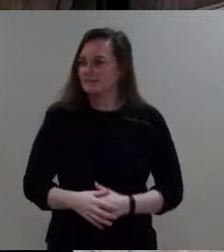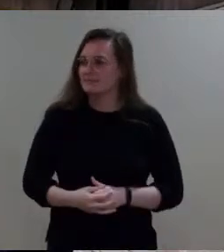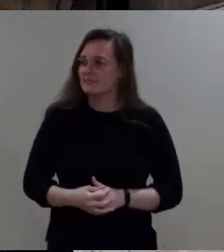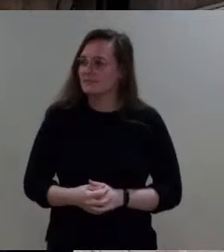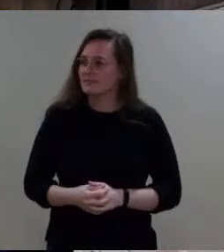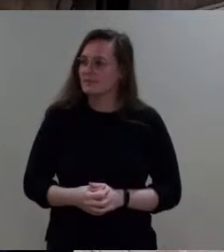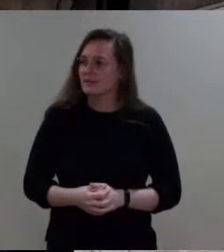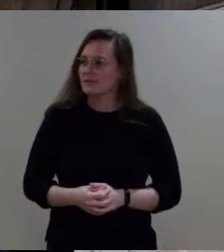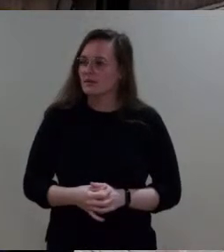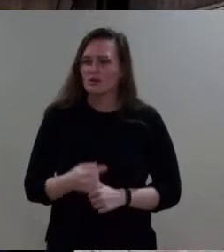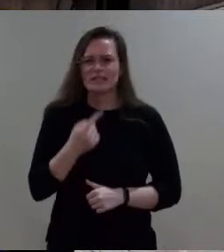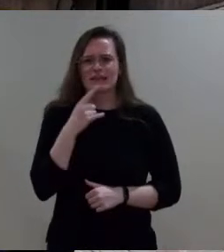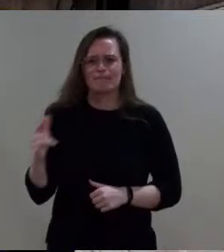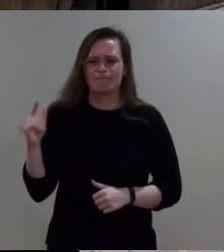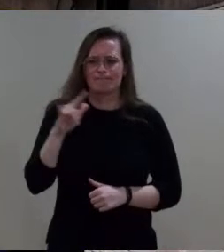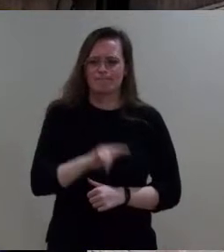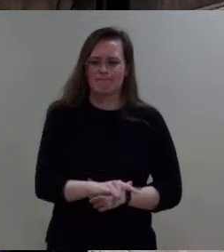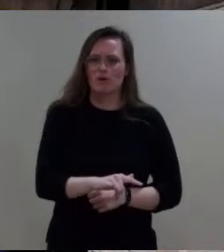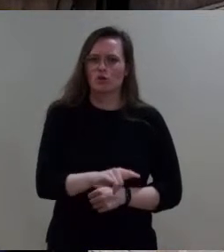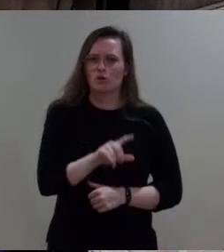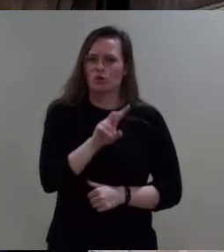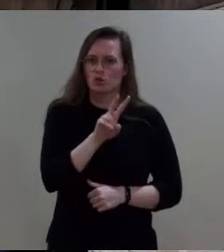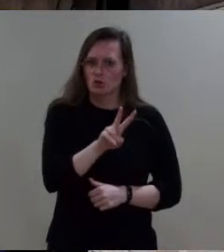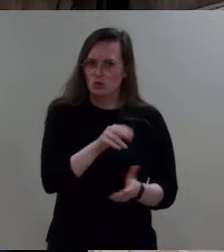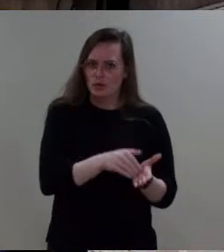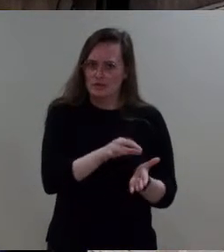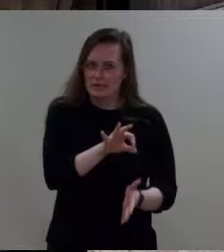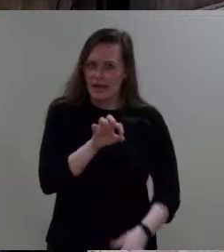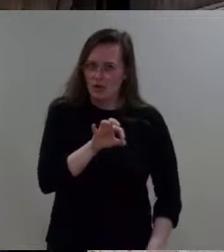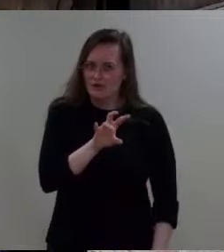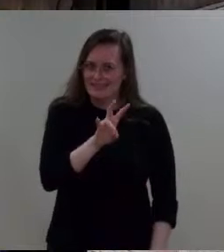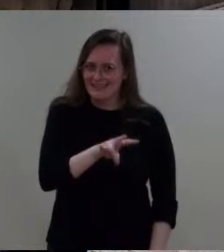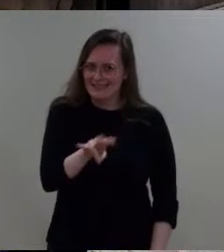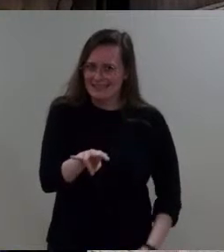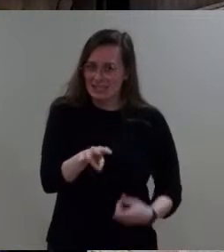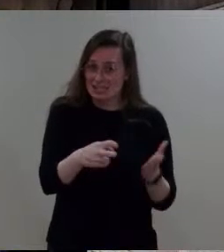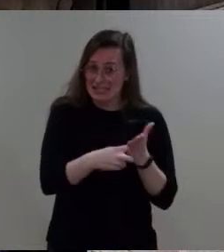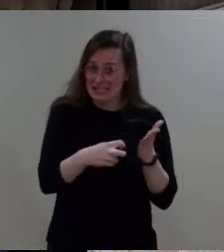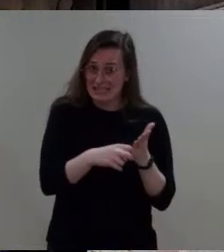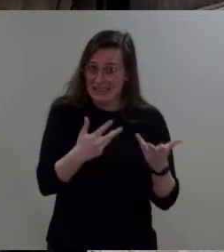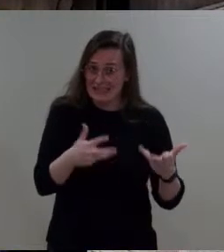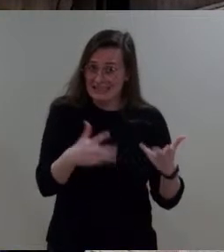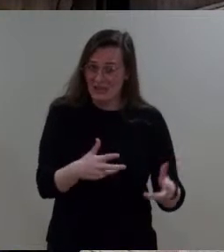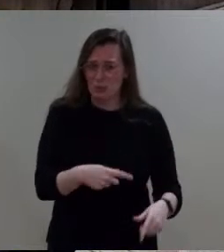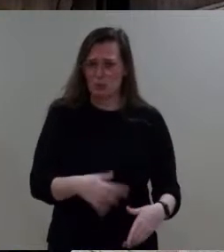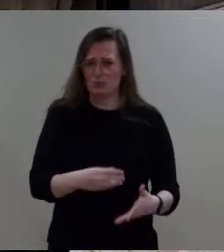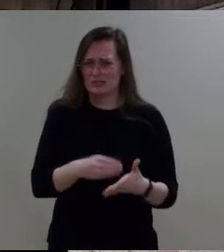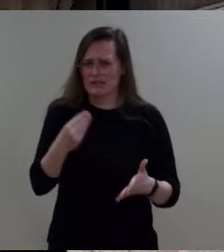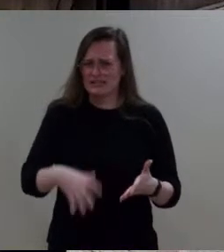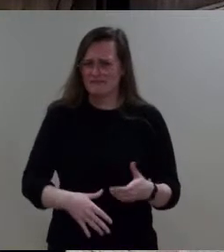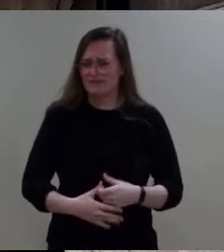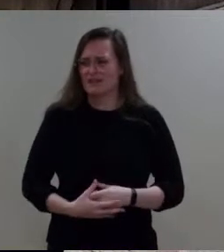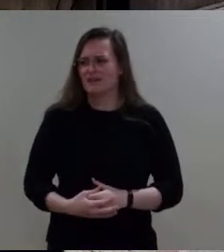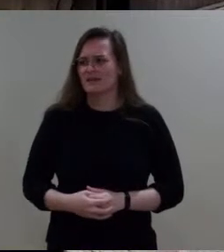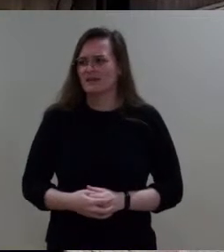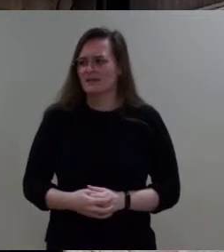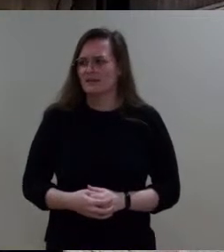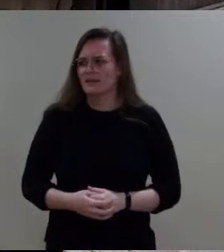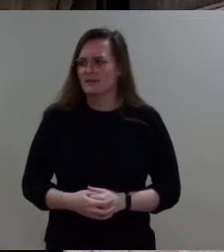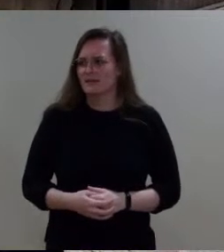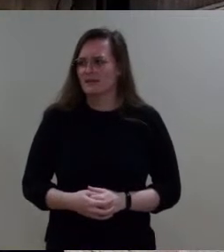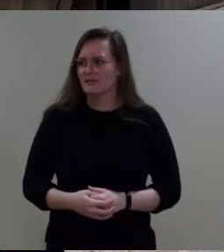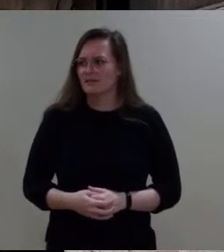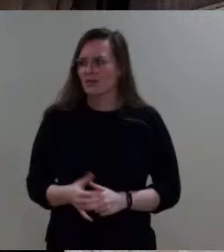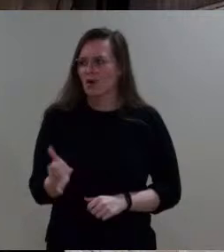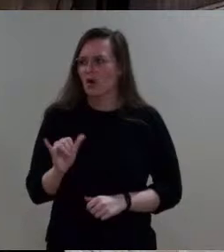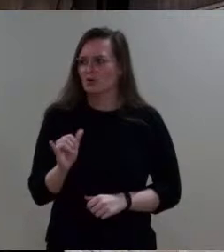air cost was $29.77, so that's just the ticket? Very expensive to fly there. The other question I had was, you said that